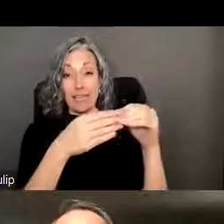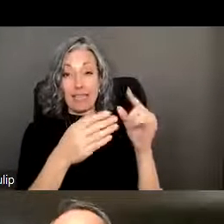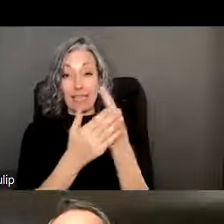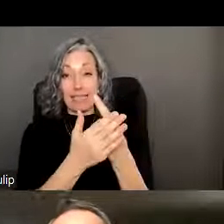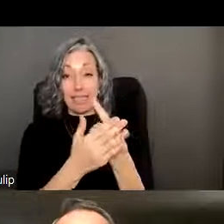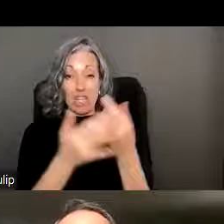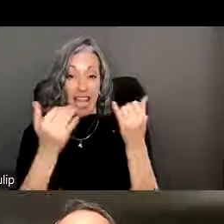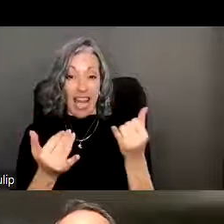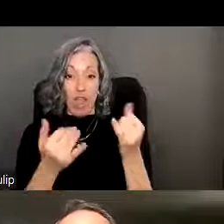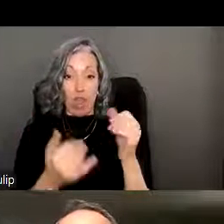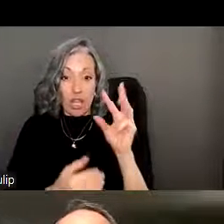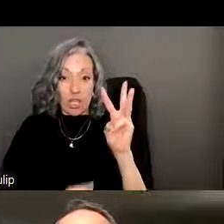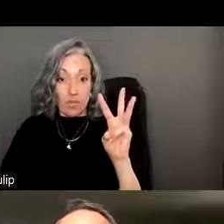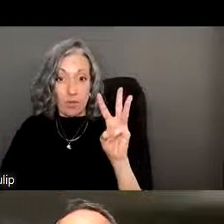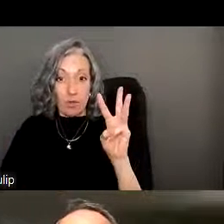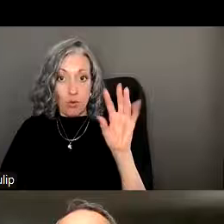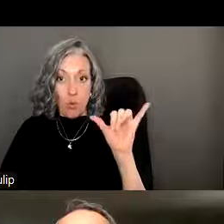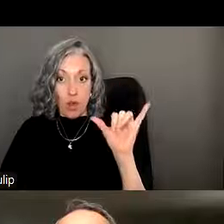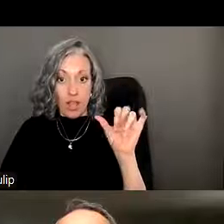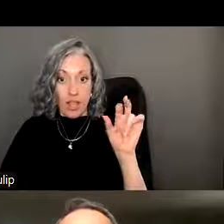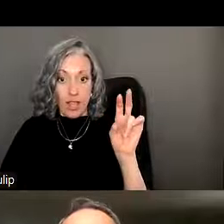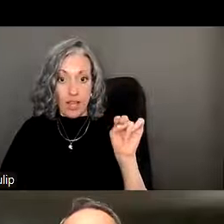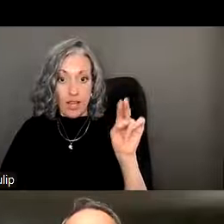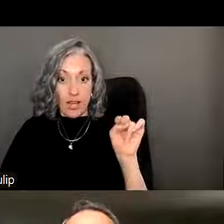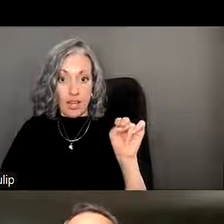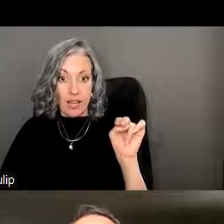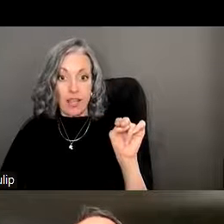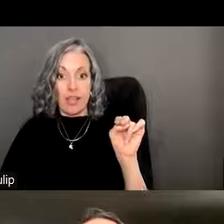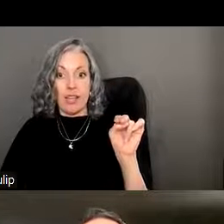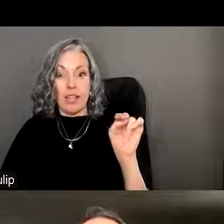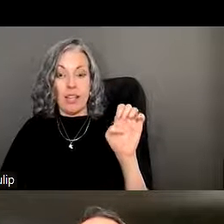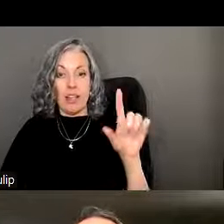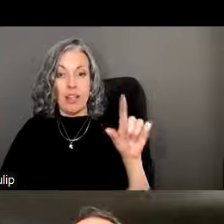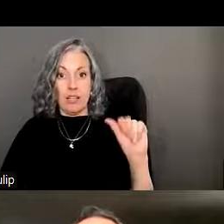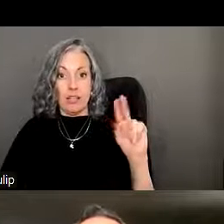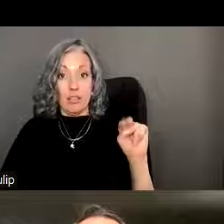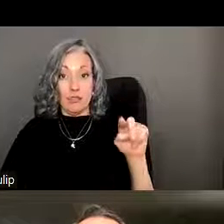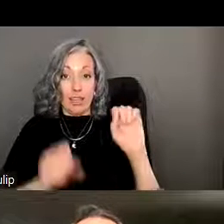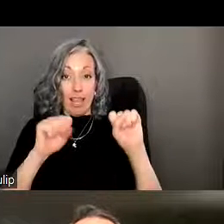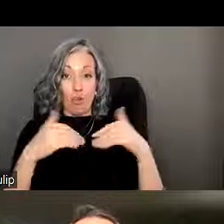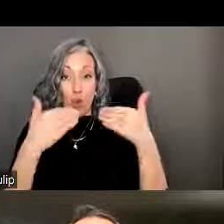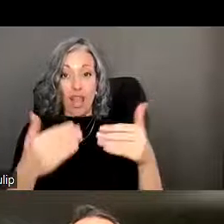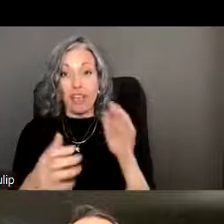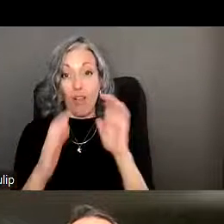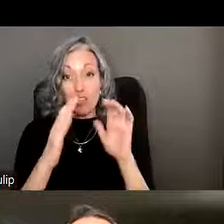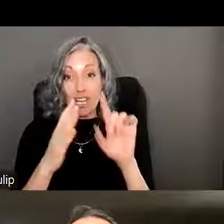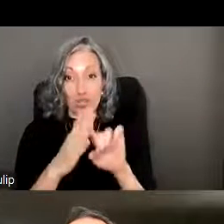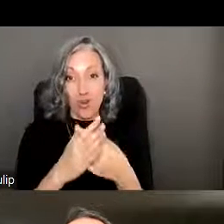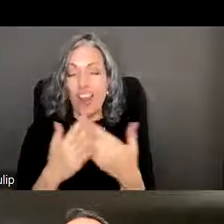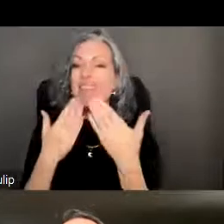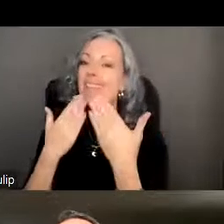20 minutes or so. So with that, I'm going to ask Wayne if you can start the conversation. Thank you. Great, thank